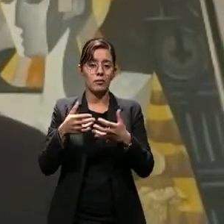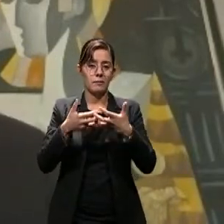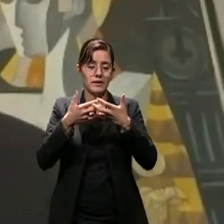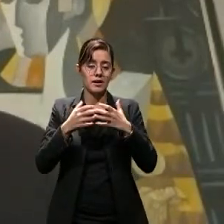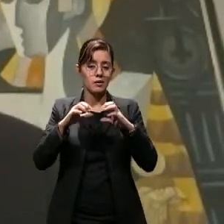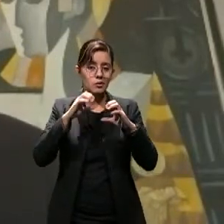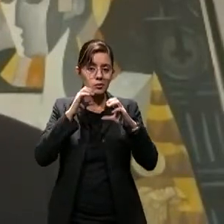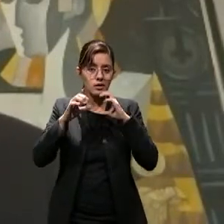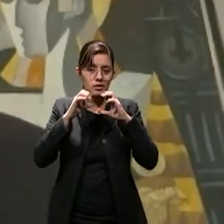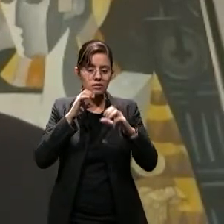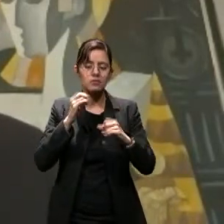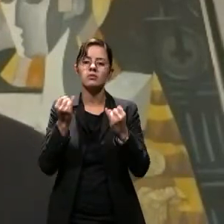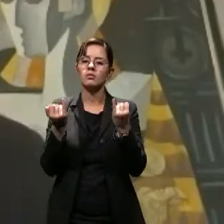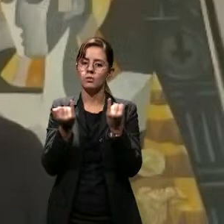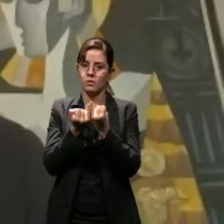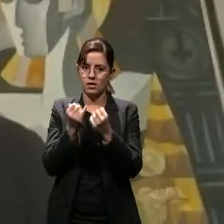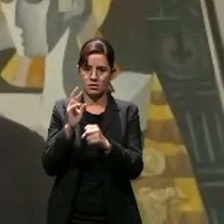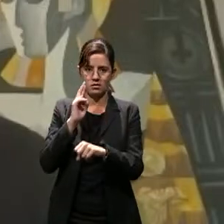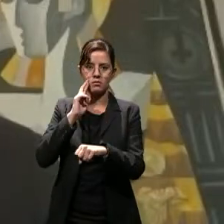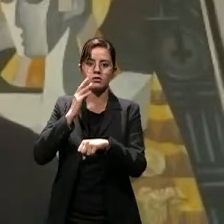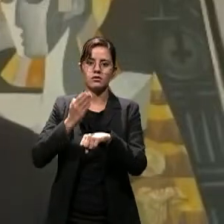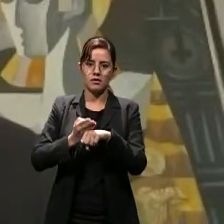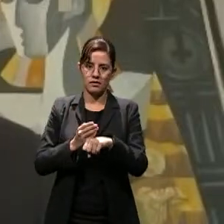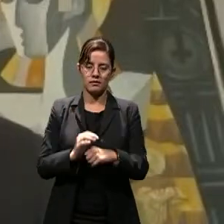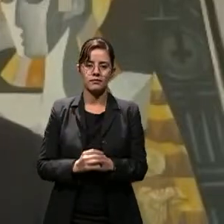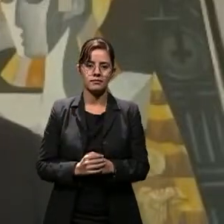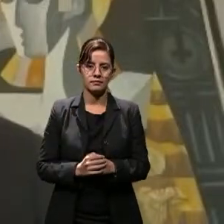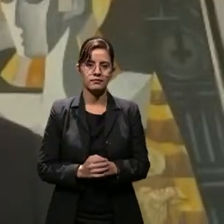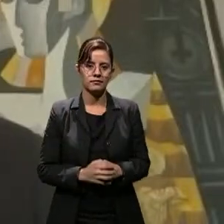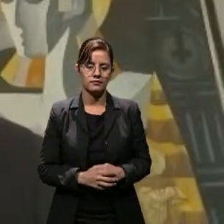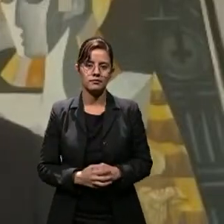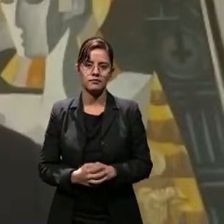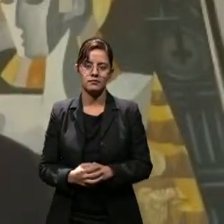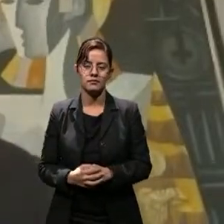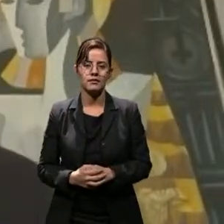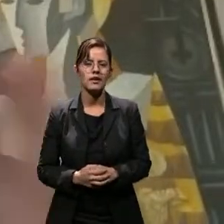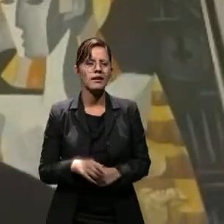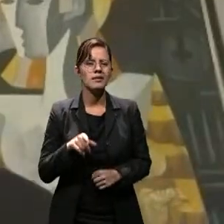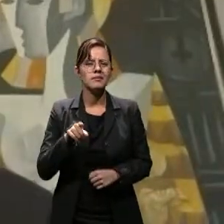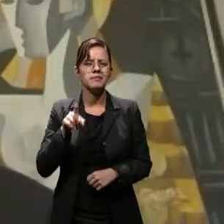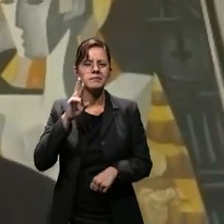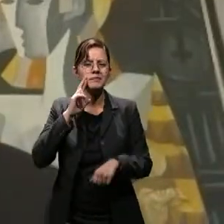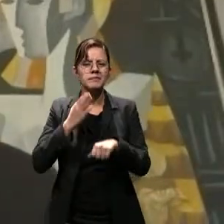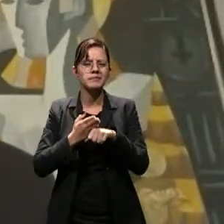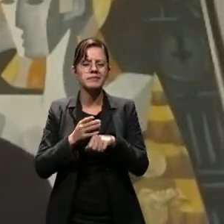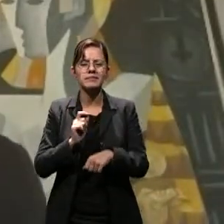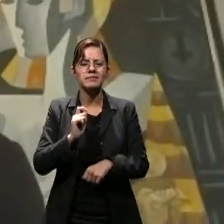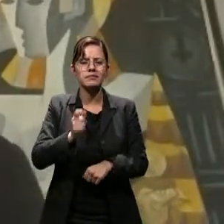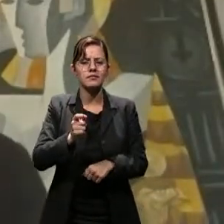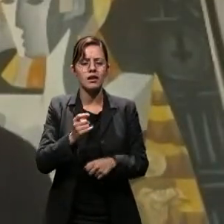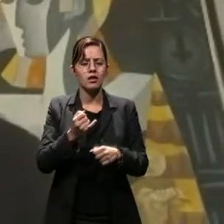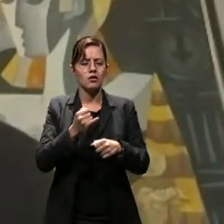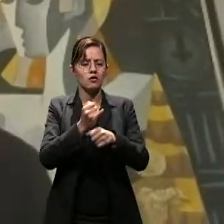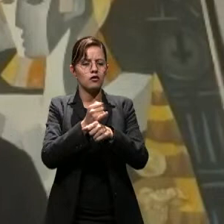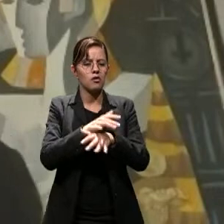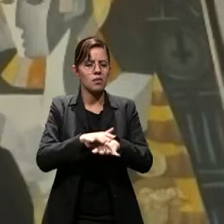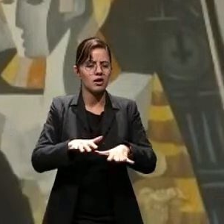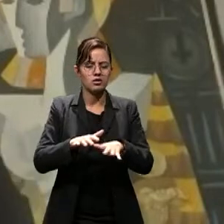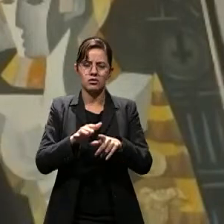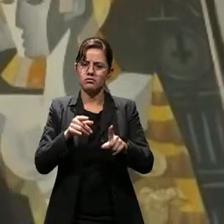responsibility of media does not only reside in